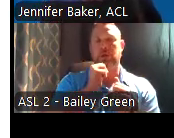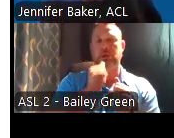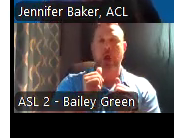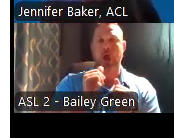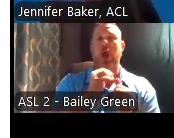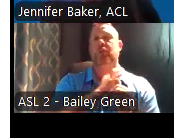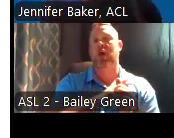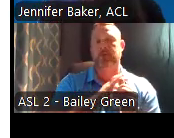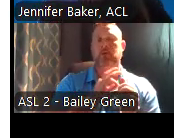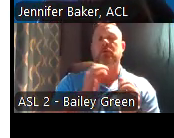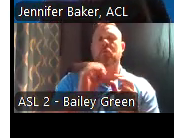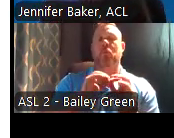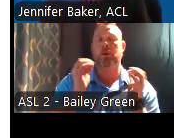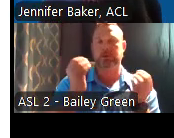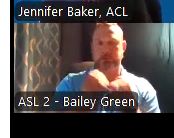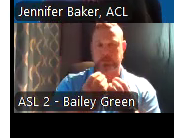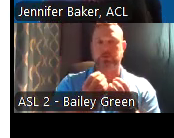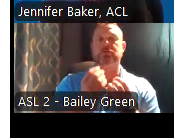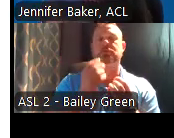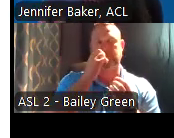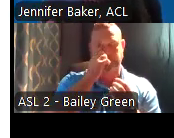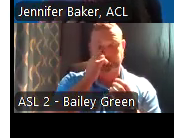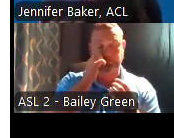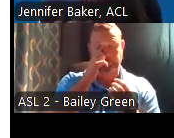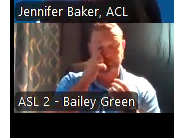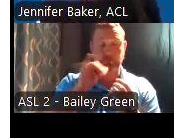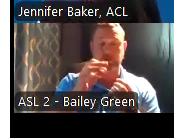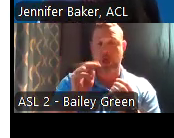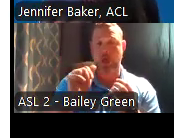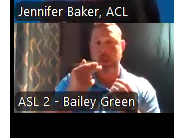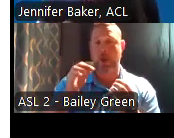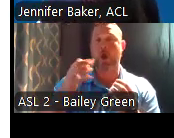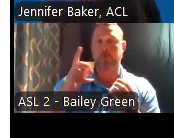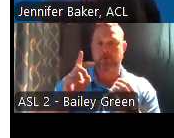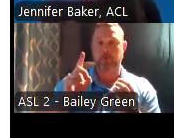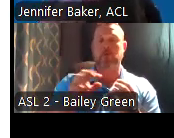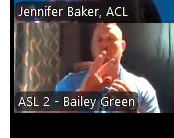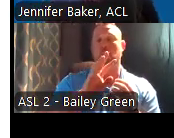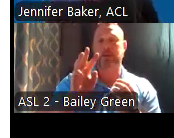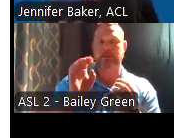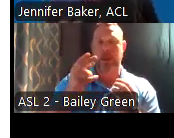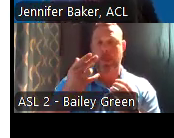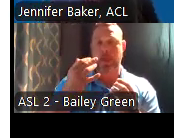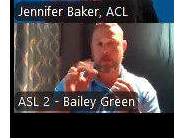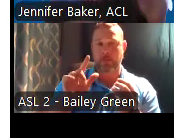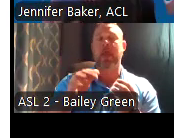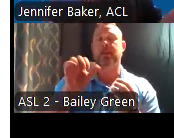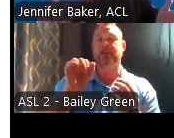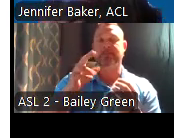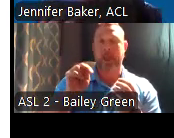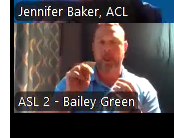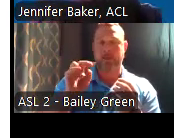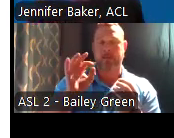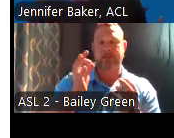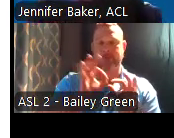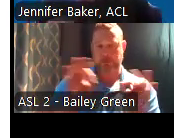nonpartisan, nonprofit foundations, the John A. Hartford Foundation, West Health, and the SCAN Foundation. Two of